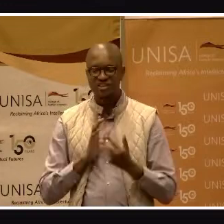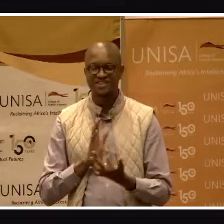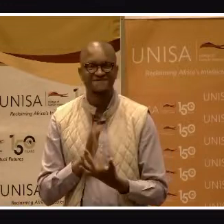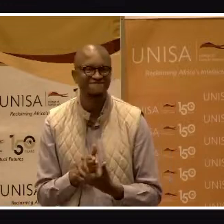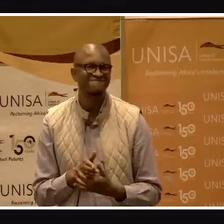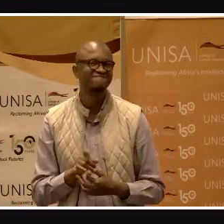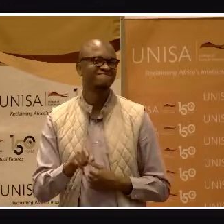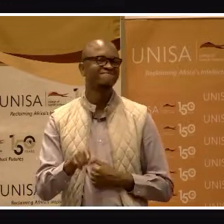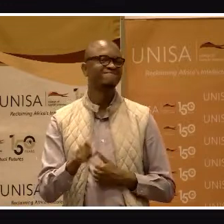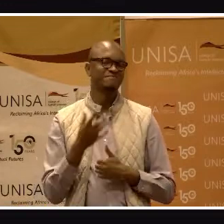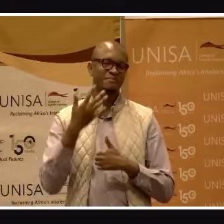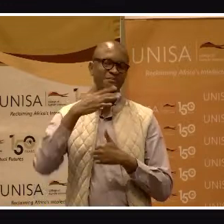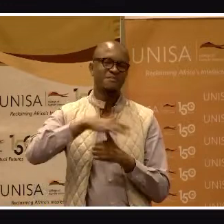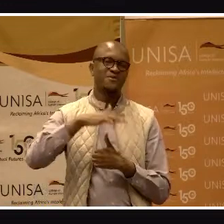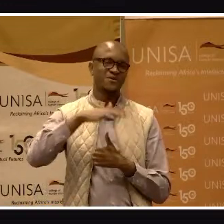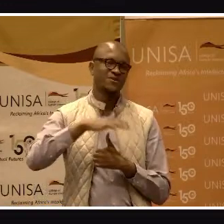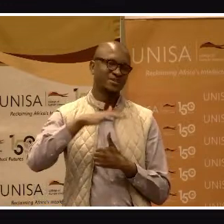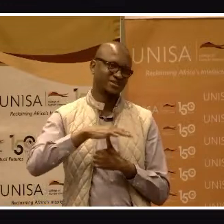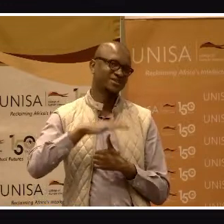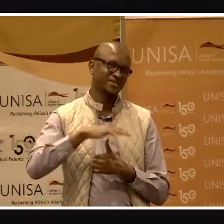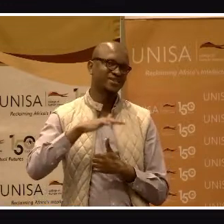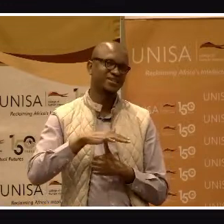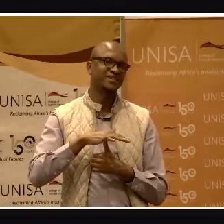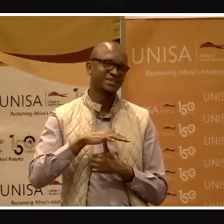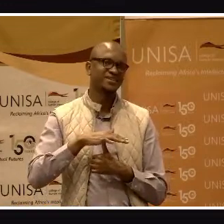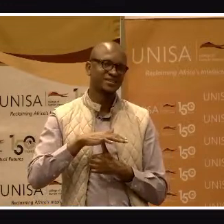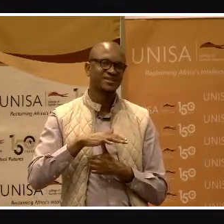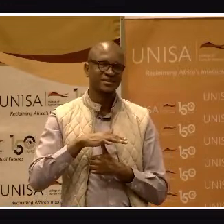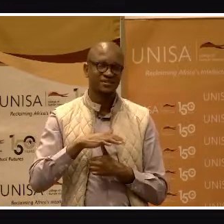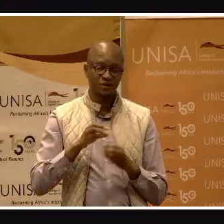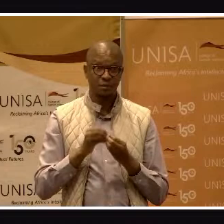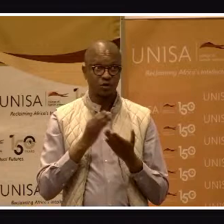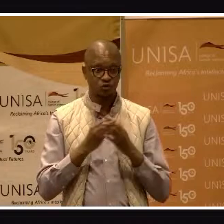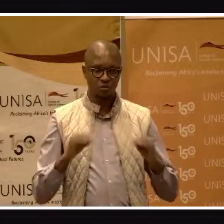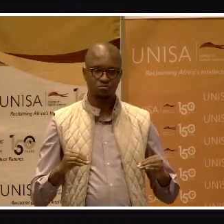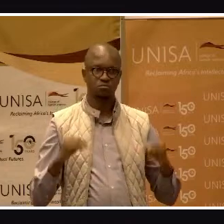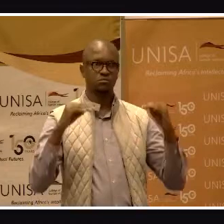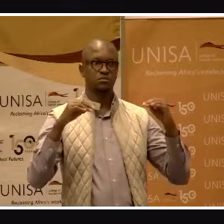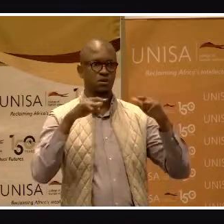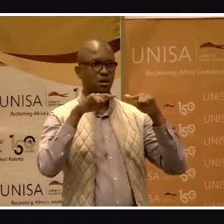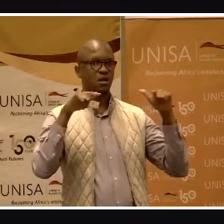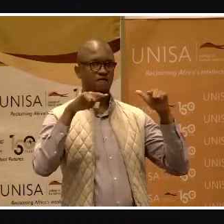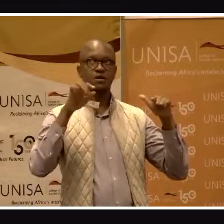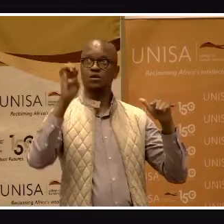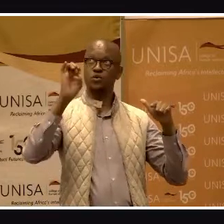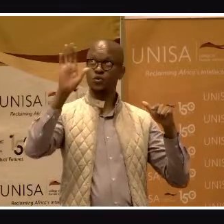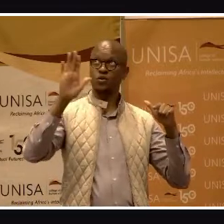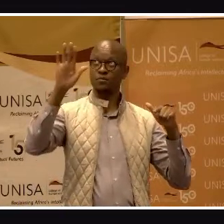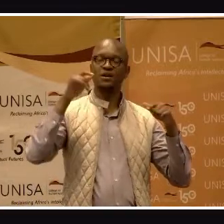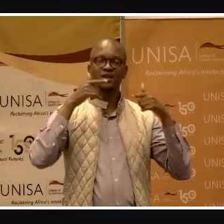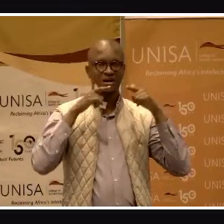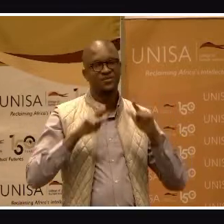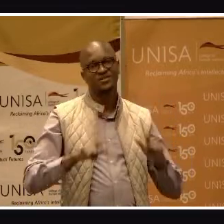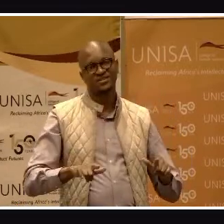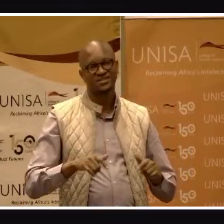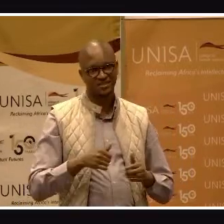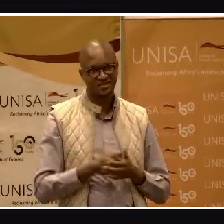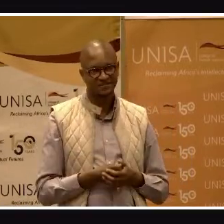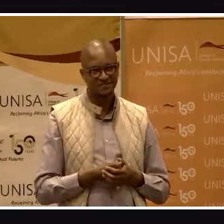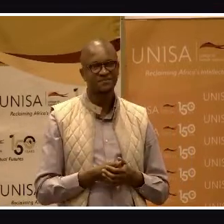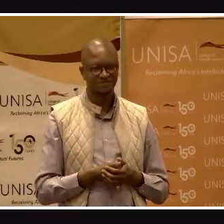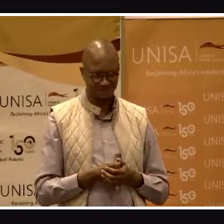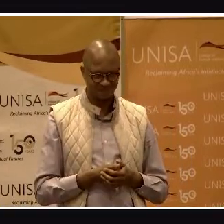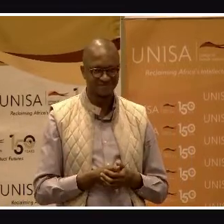them, to the level of those languages that are dominating us, all right? Then 3, collaboration